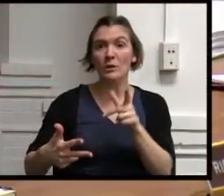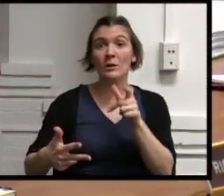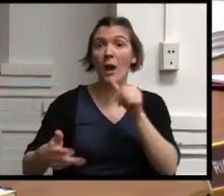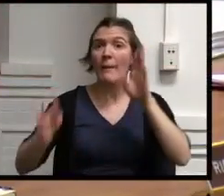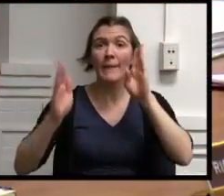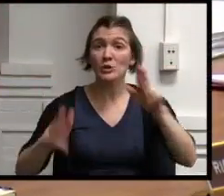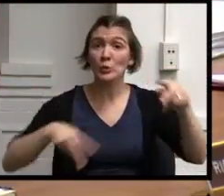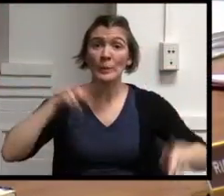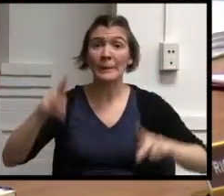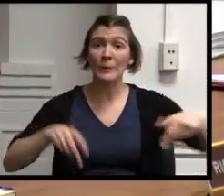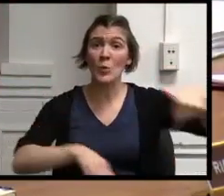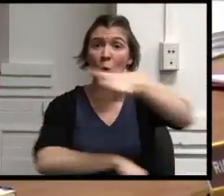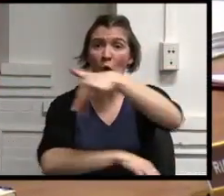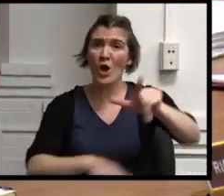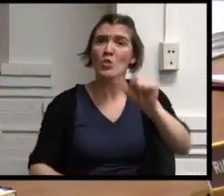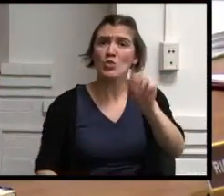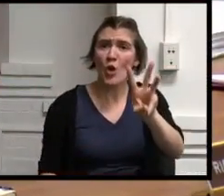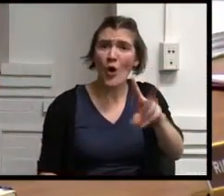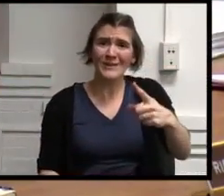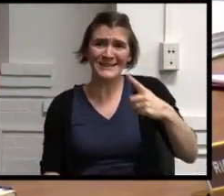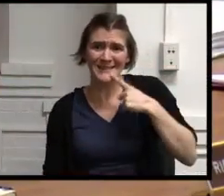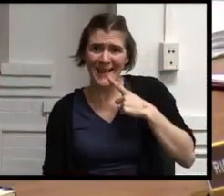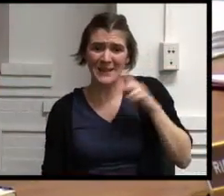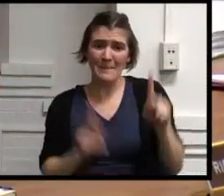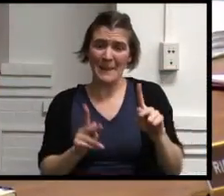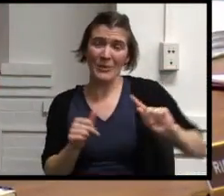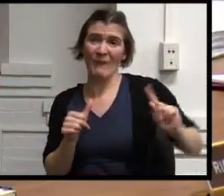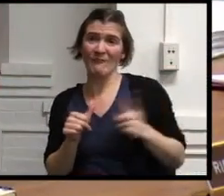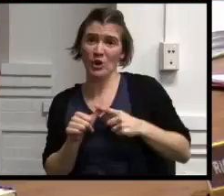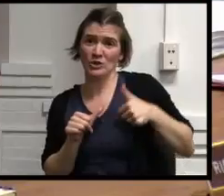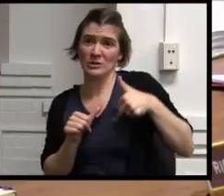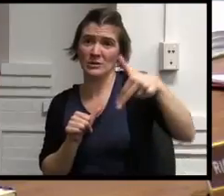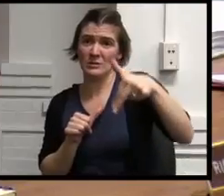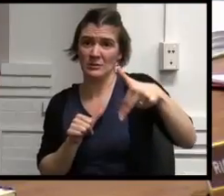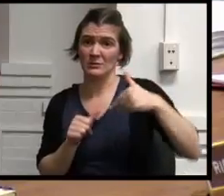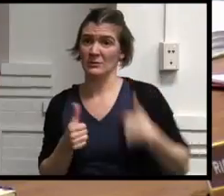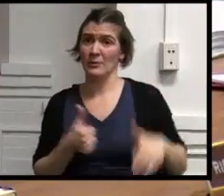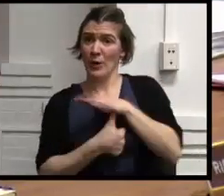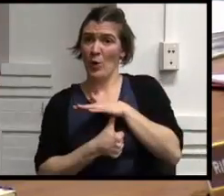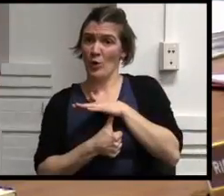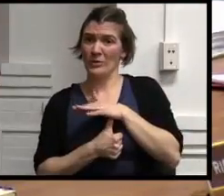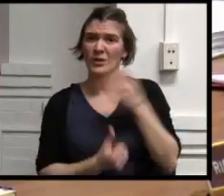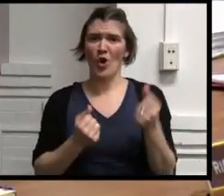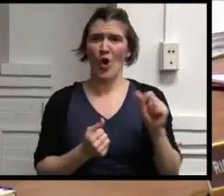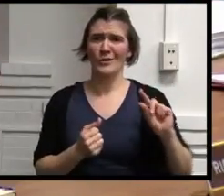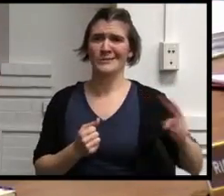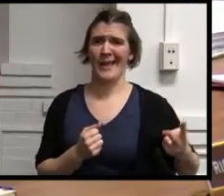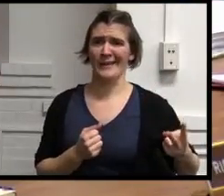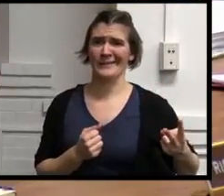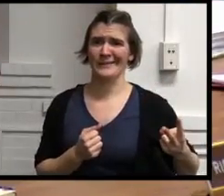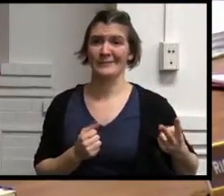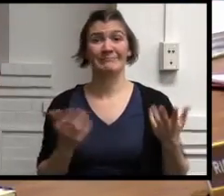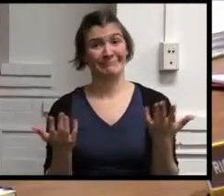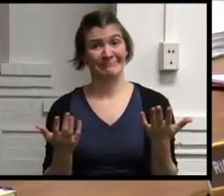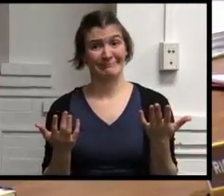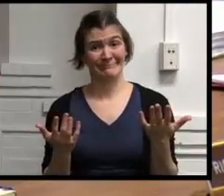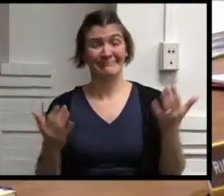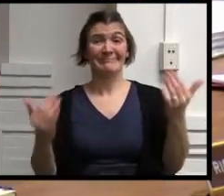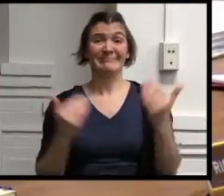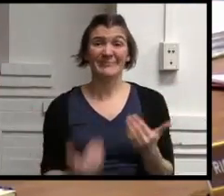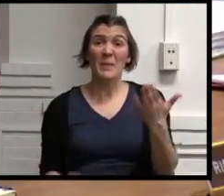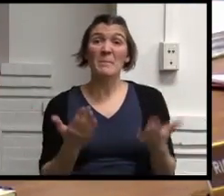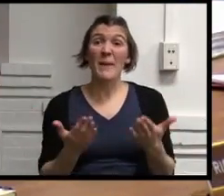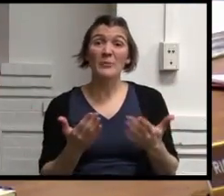adhering to the law that says pedestrians have the right of way, and also your thoughts on maybe getting